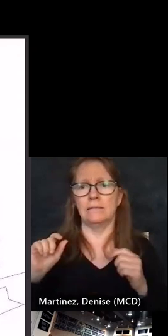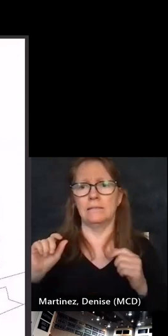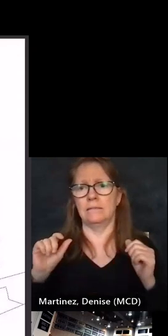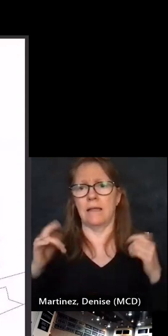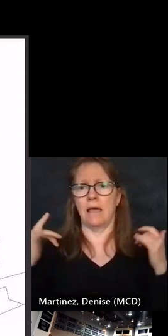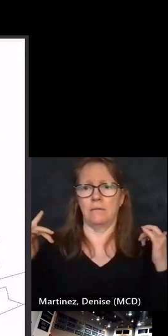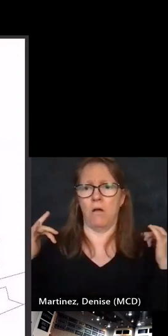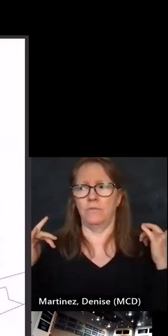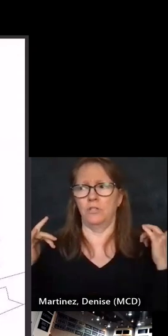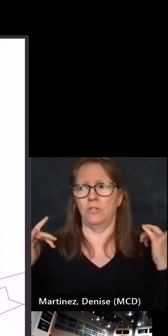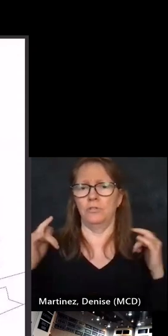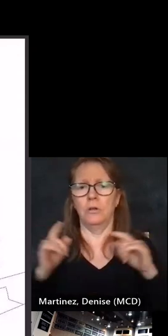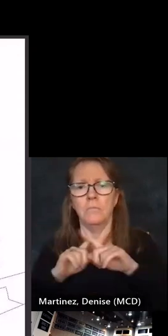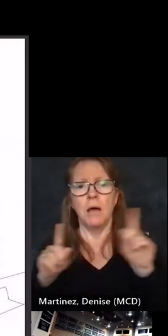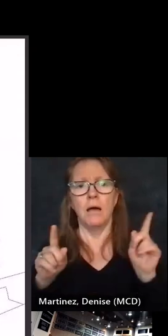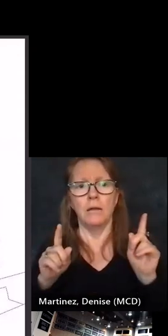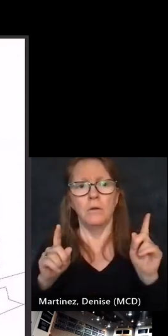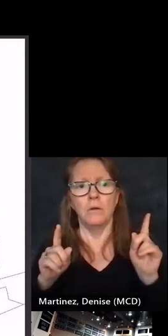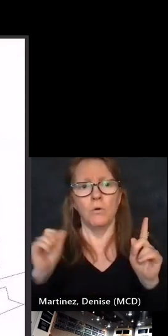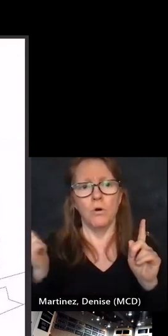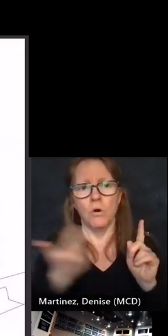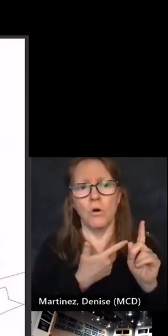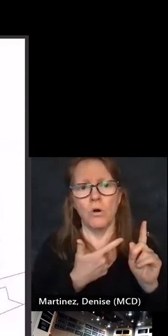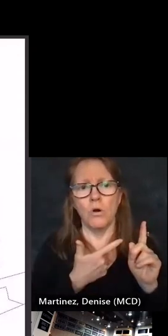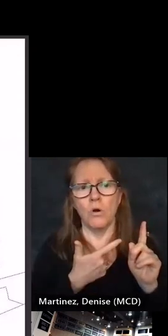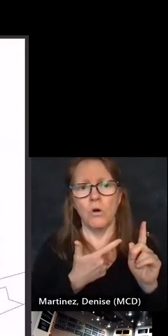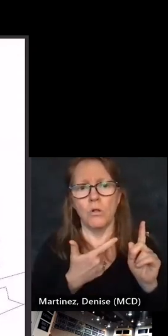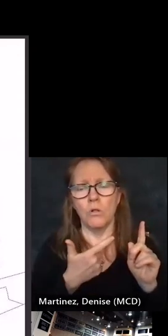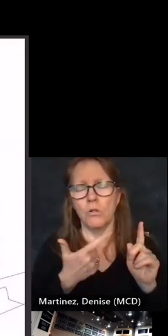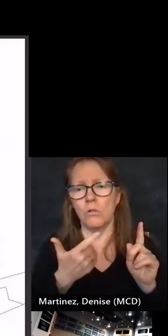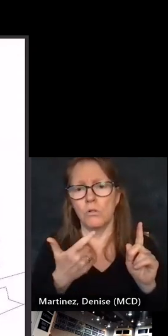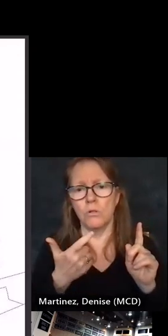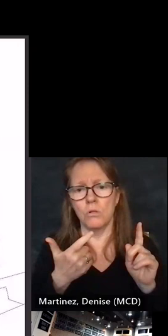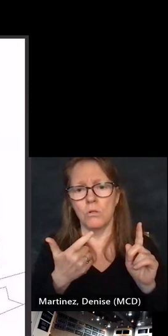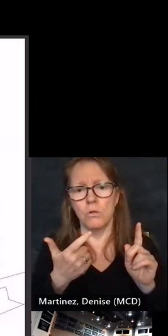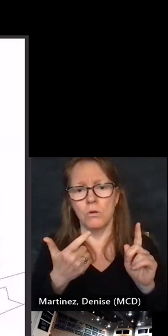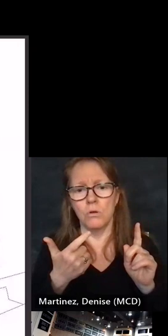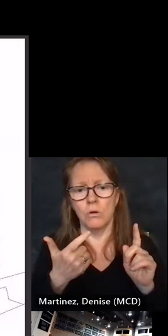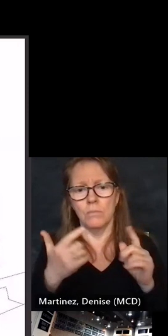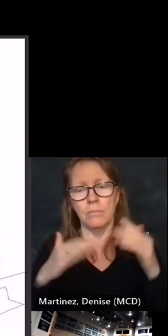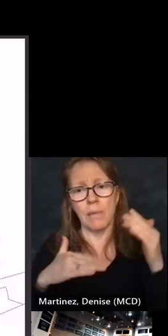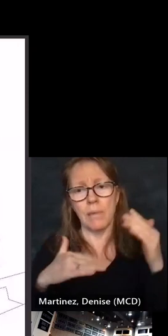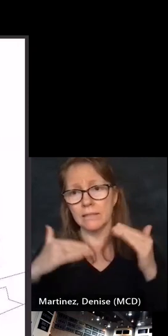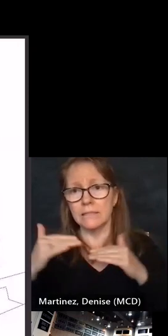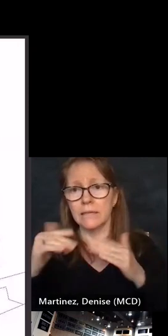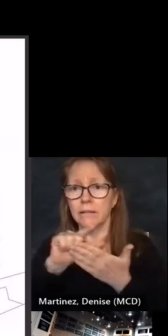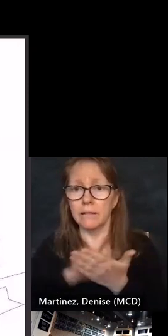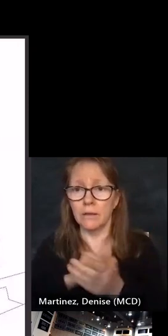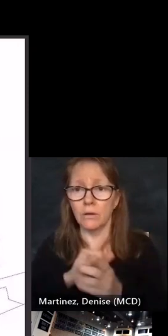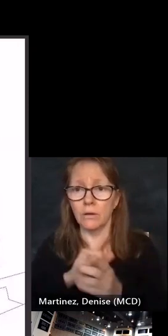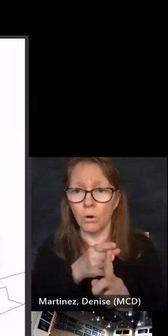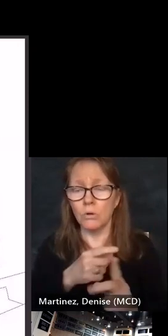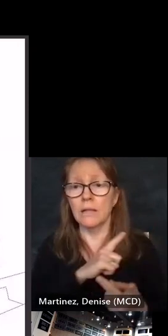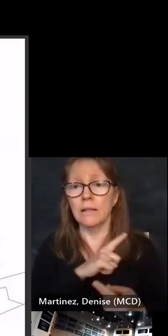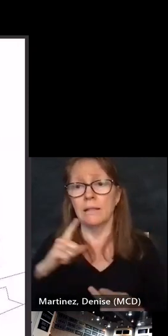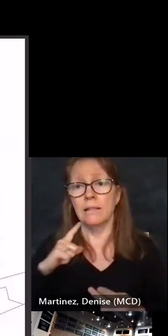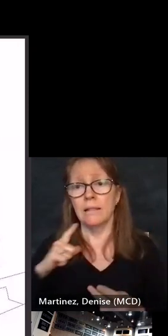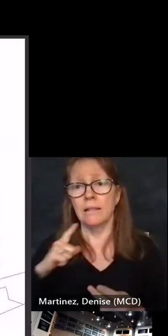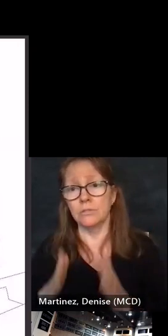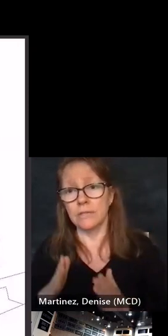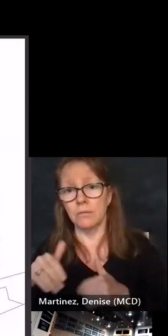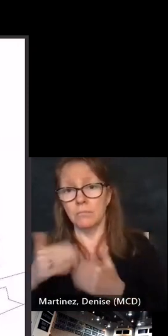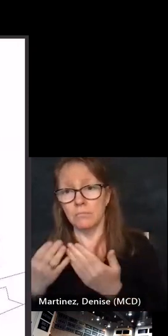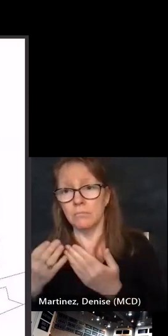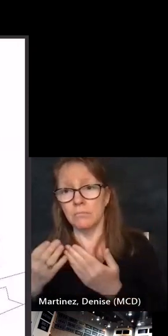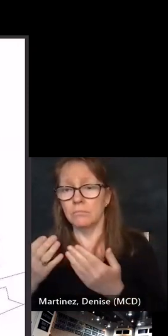towards trying to balance a lot of competing goals. We do have a legal commitment that the legislature has put on us to buy only electric buses